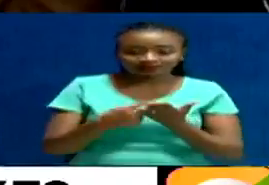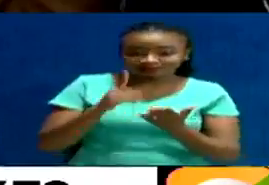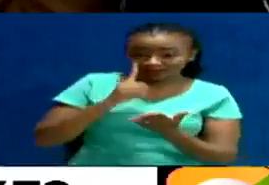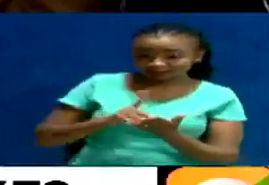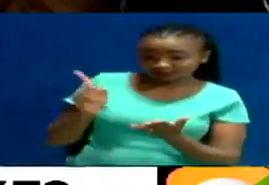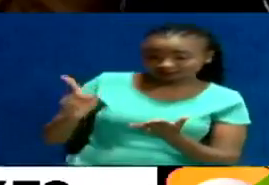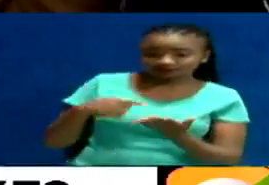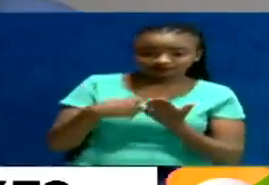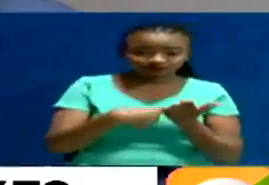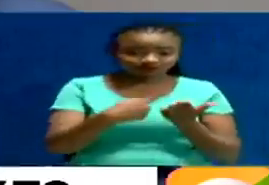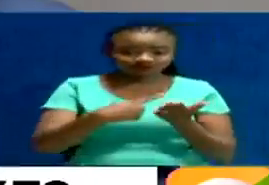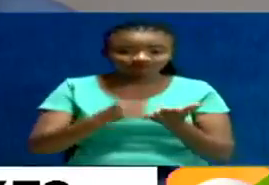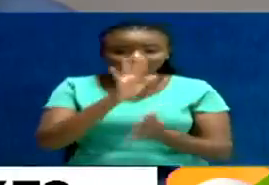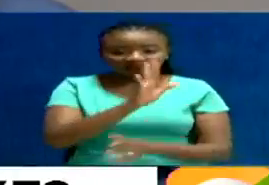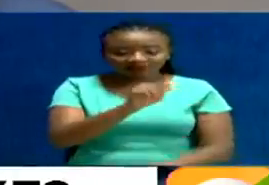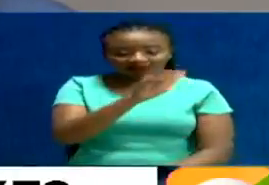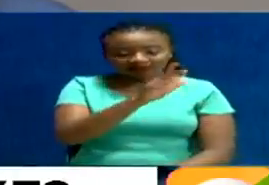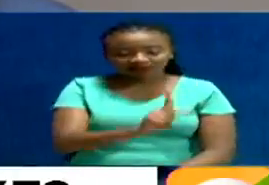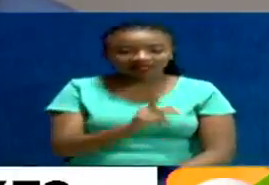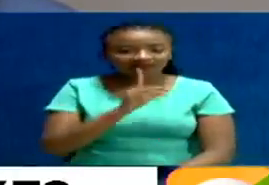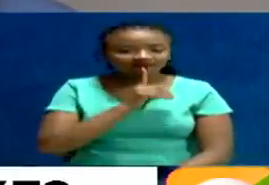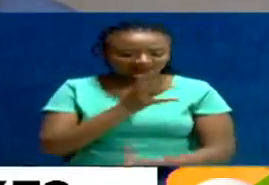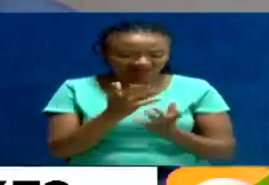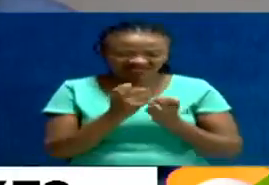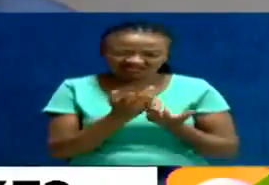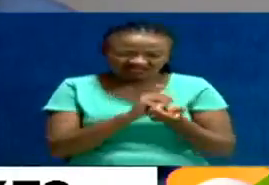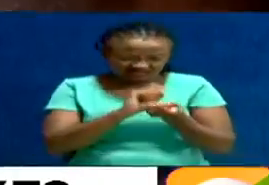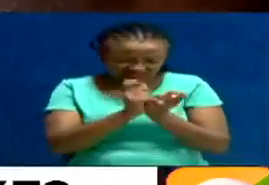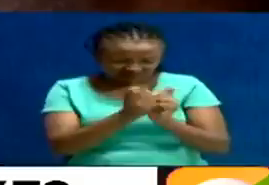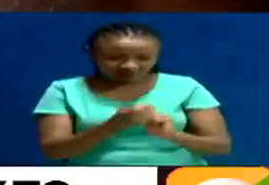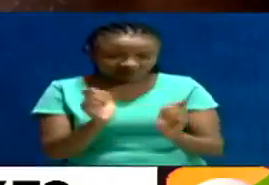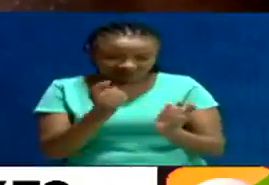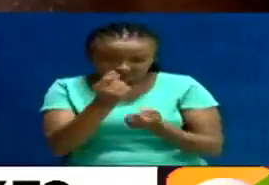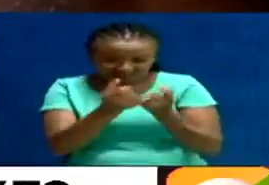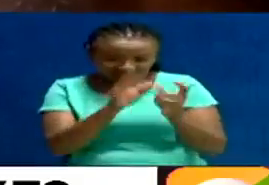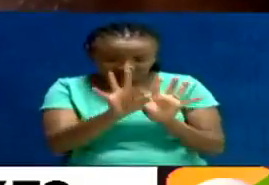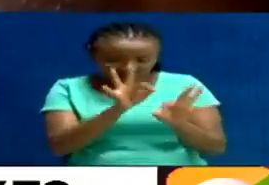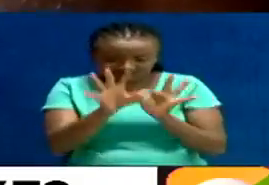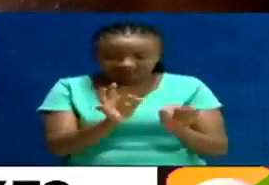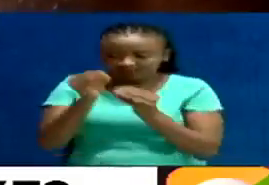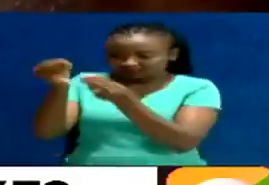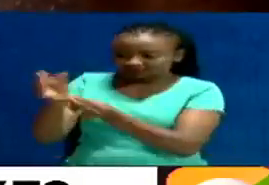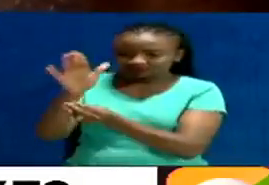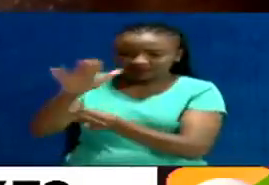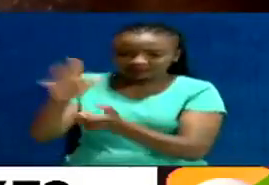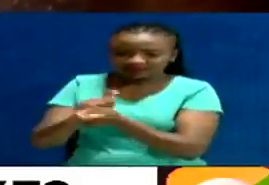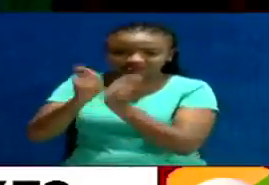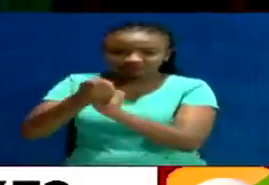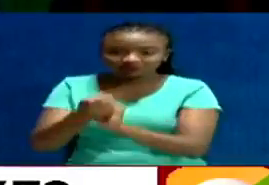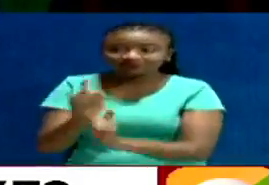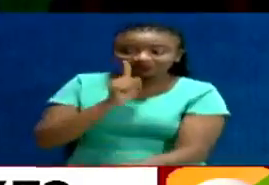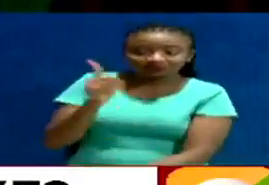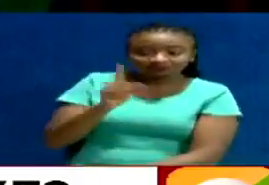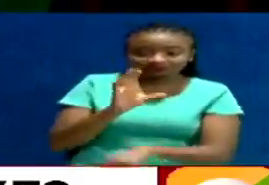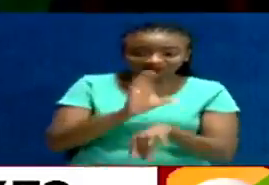The Anglican Church has voiced its support to minimum reforms done through Parliament. Anglican Church Archbishop Jackson Ole Sapit